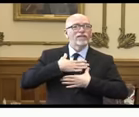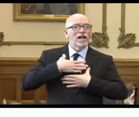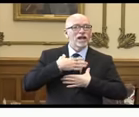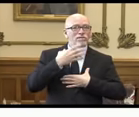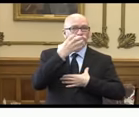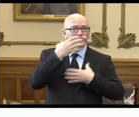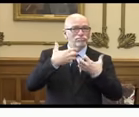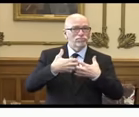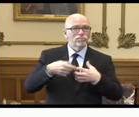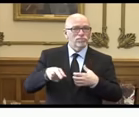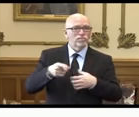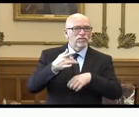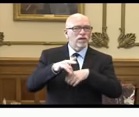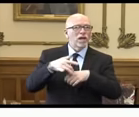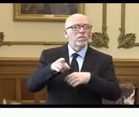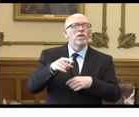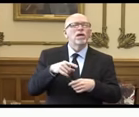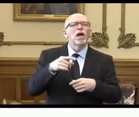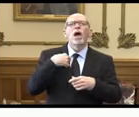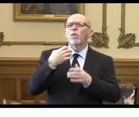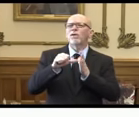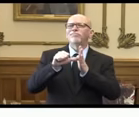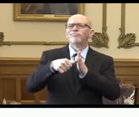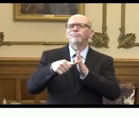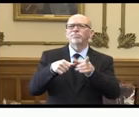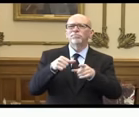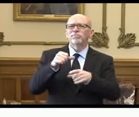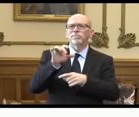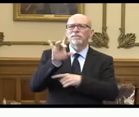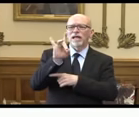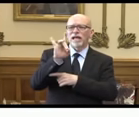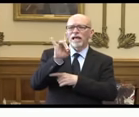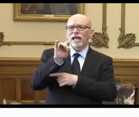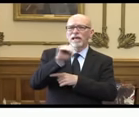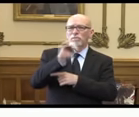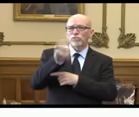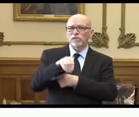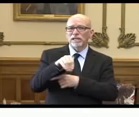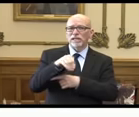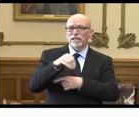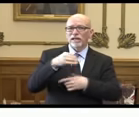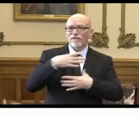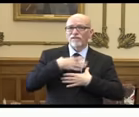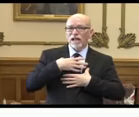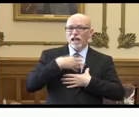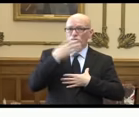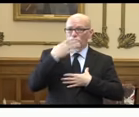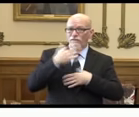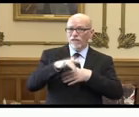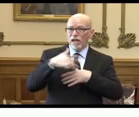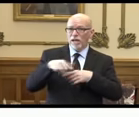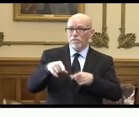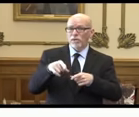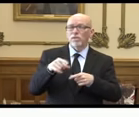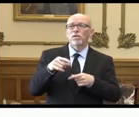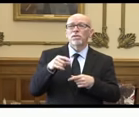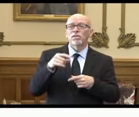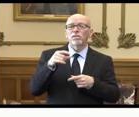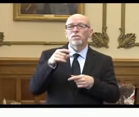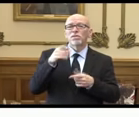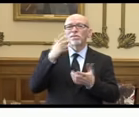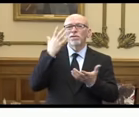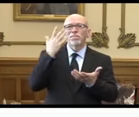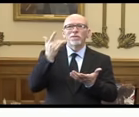availability. I do wanna highlight that number of close to 80% of ventilator availability is both a combination of